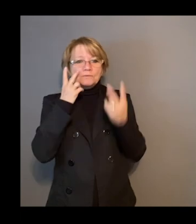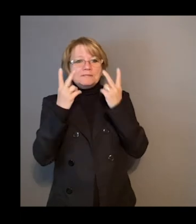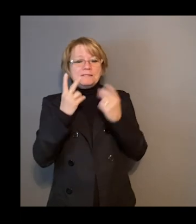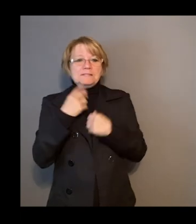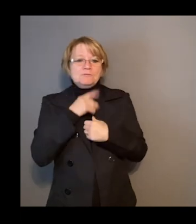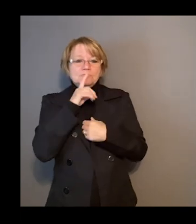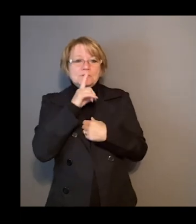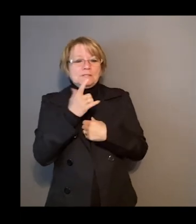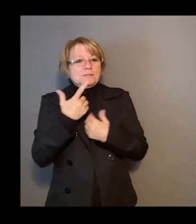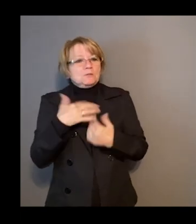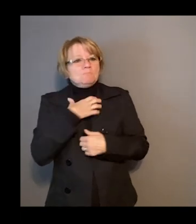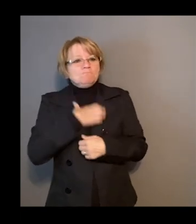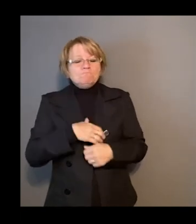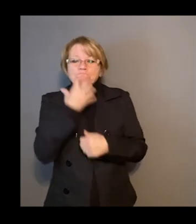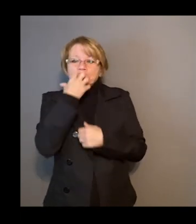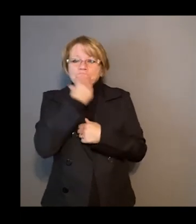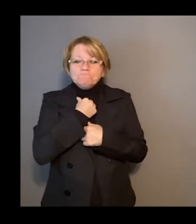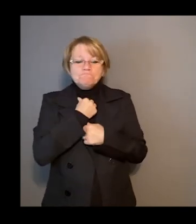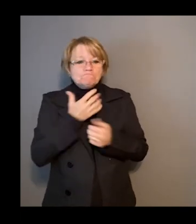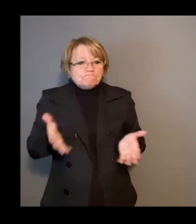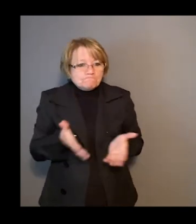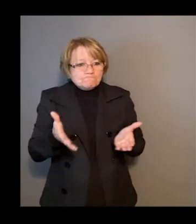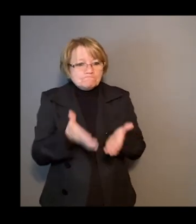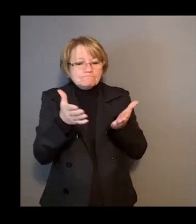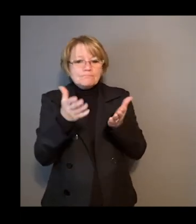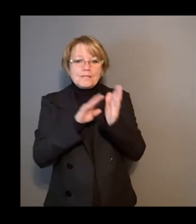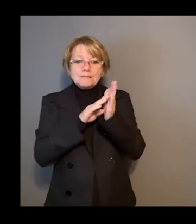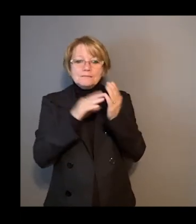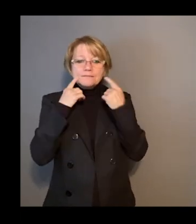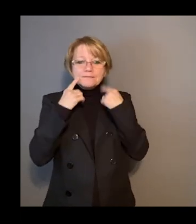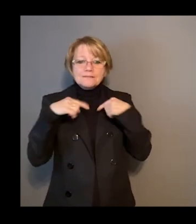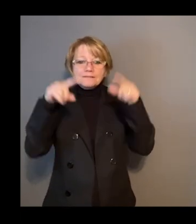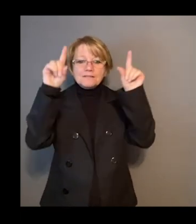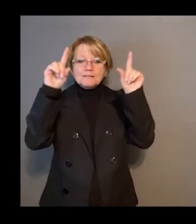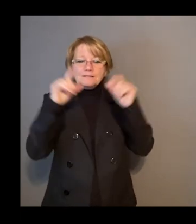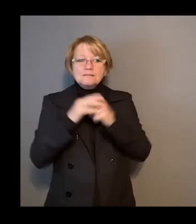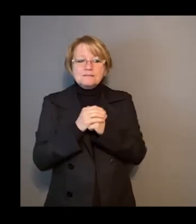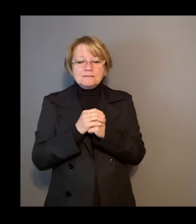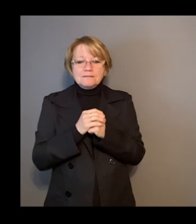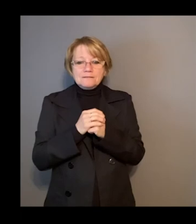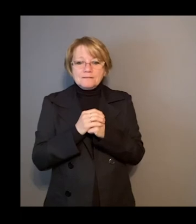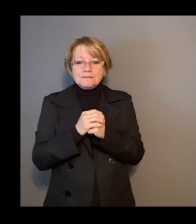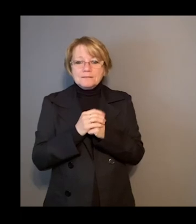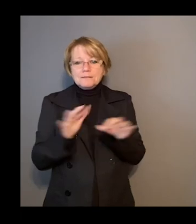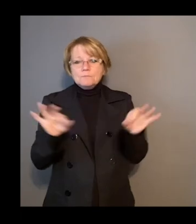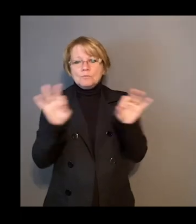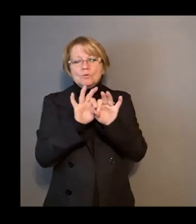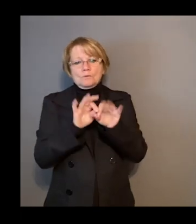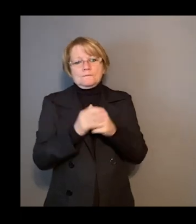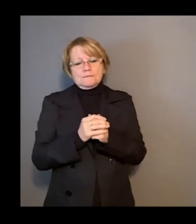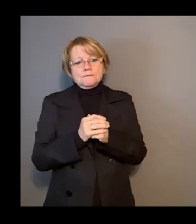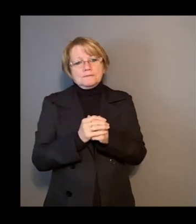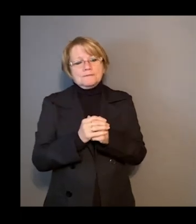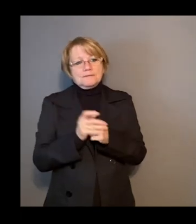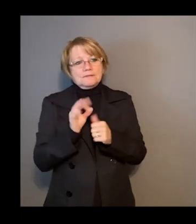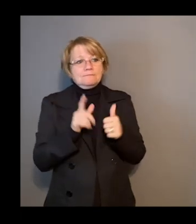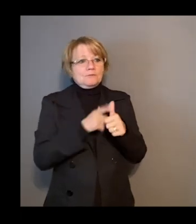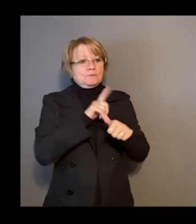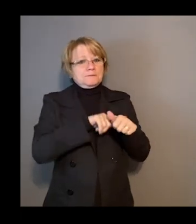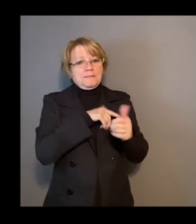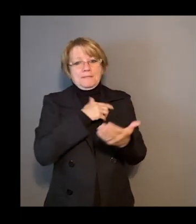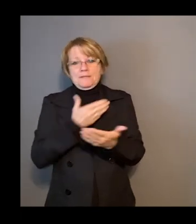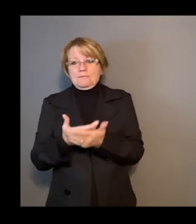be successful. I think that is like, it's important when you first get somewhere, especially just having that figure that you can go to no matter